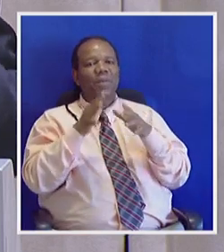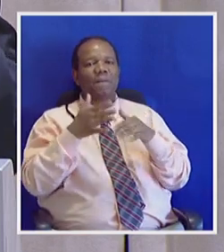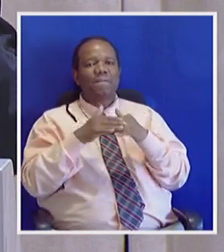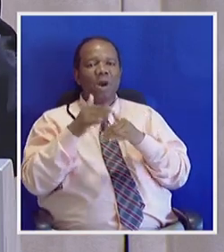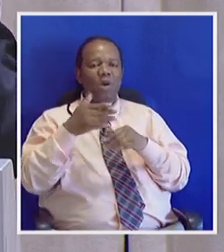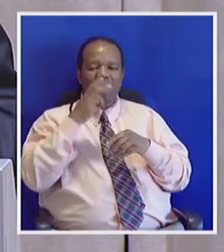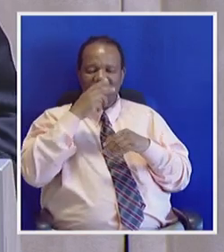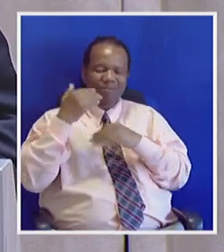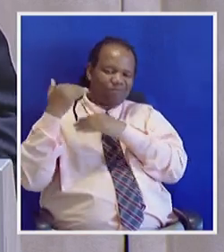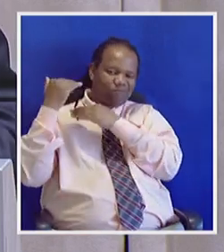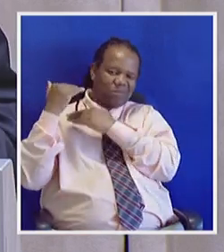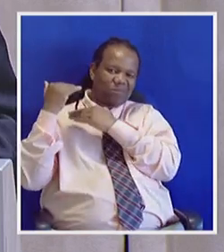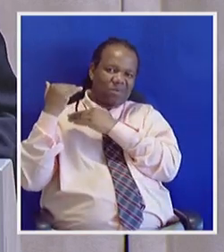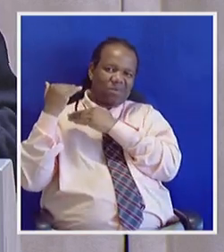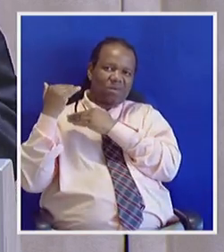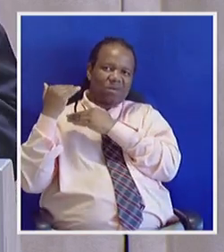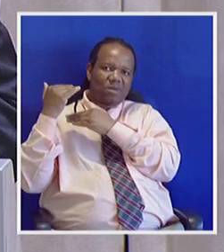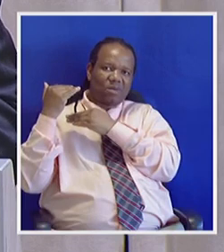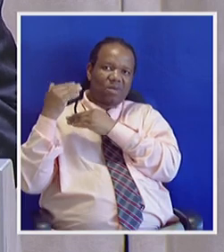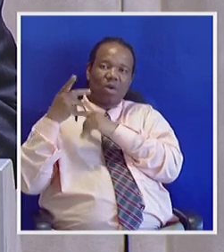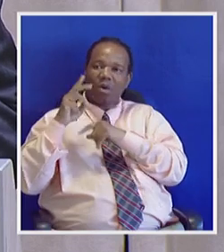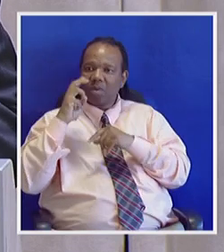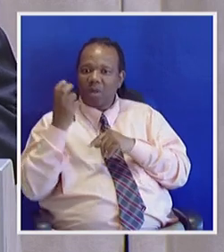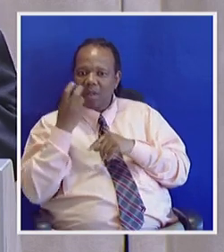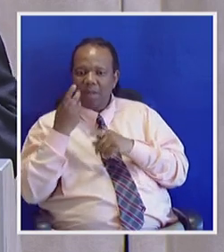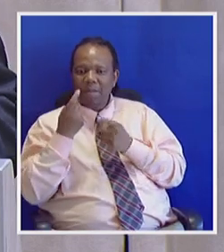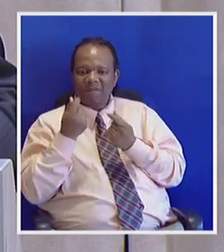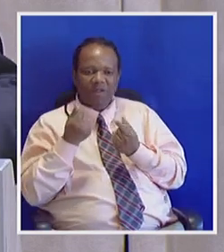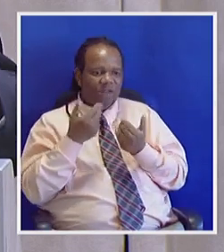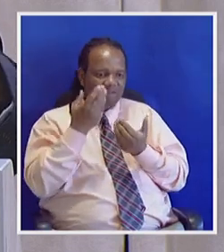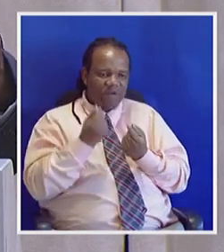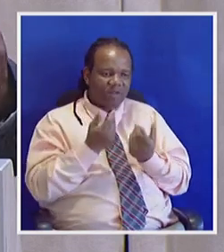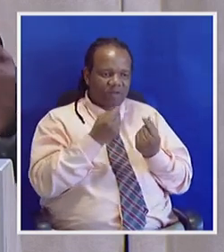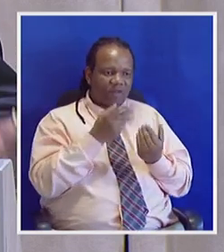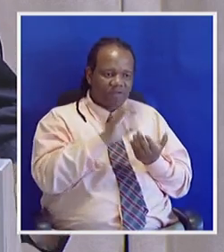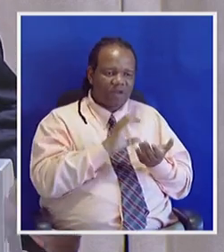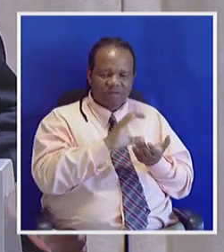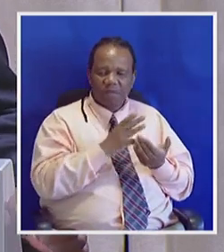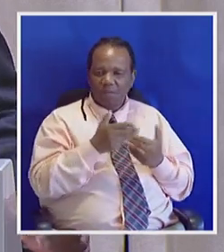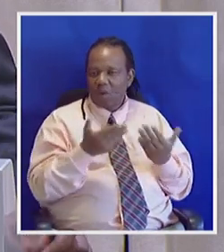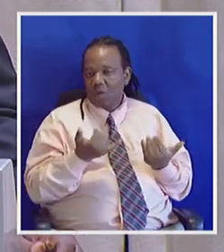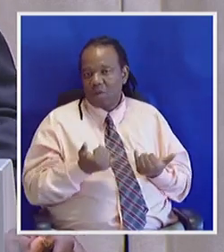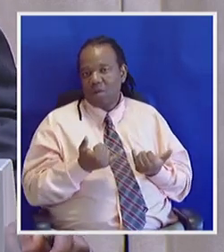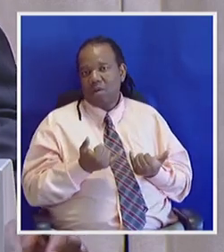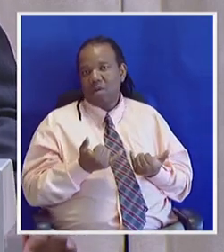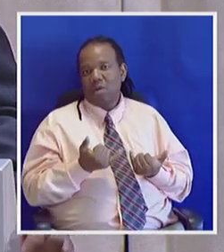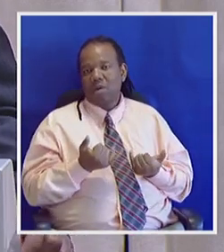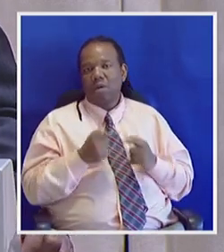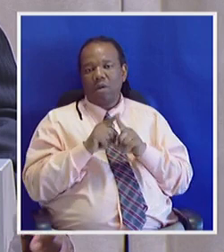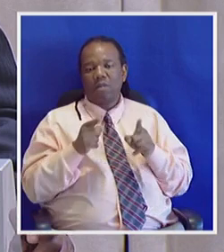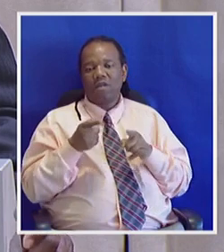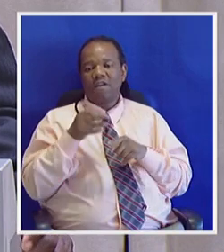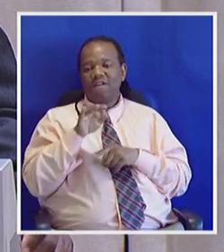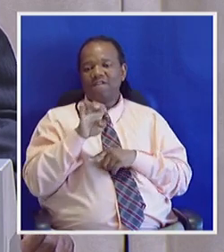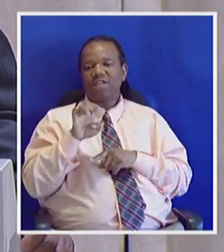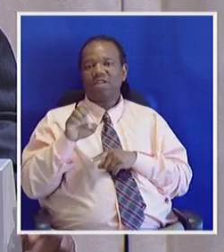need for more funding. As it is now, the issues of fees for young